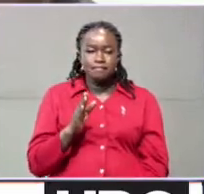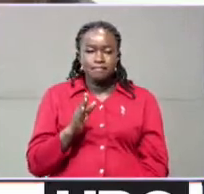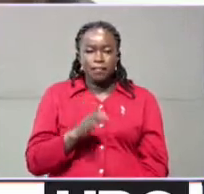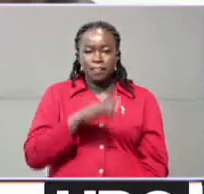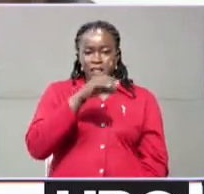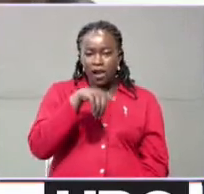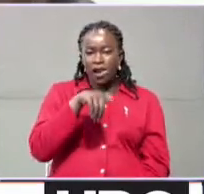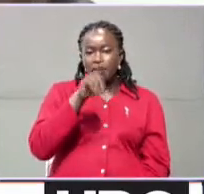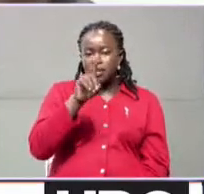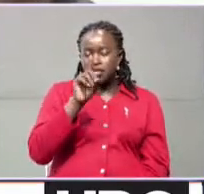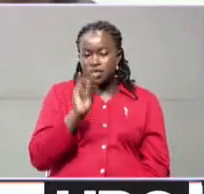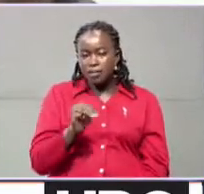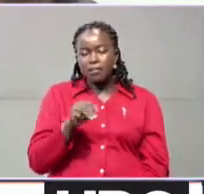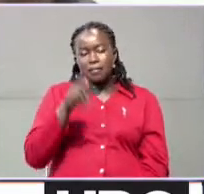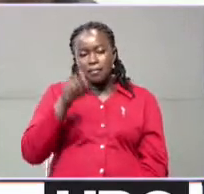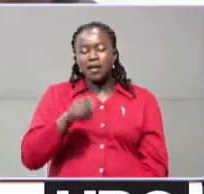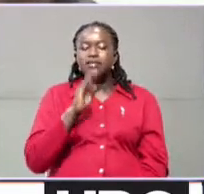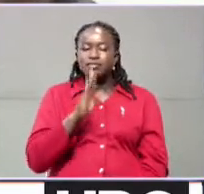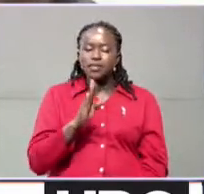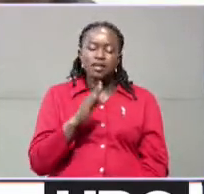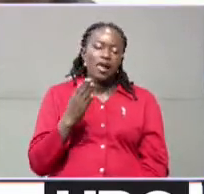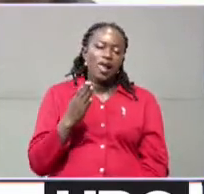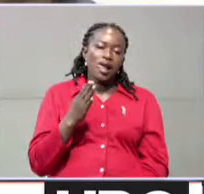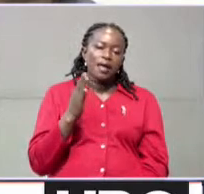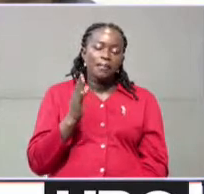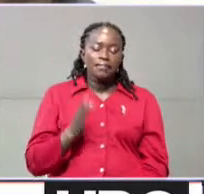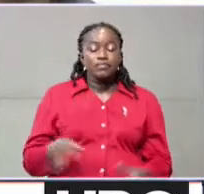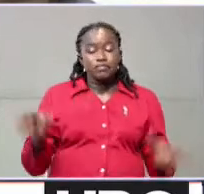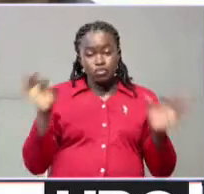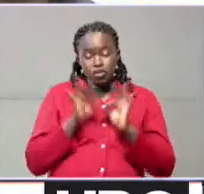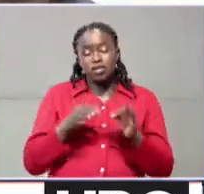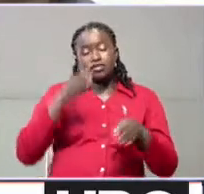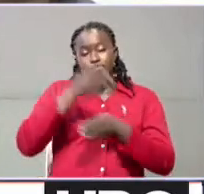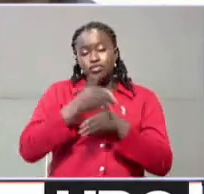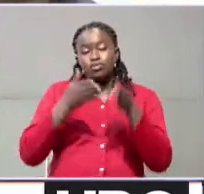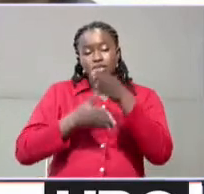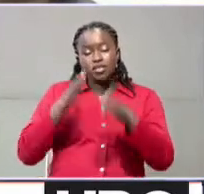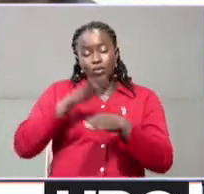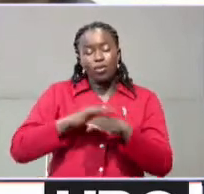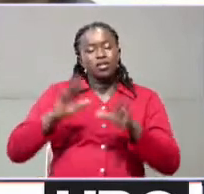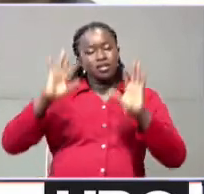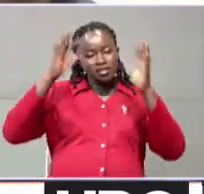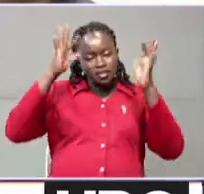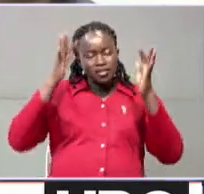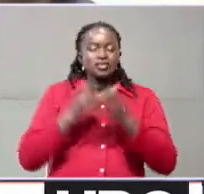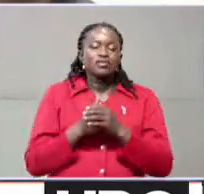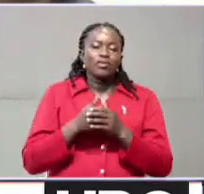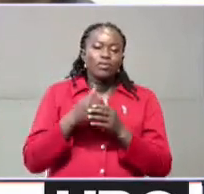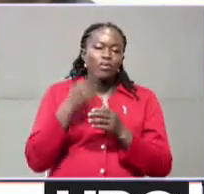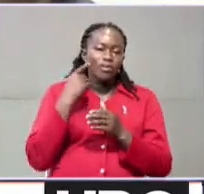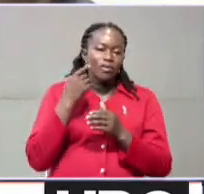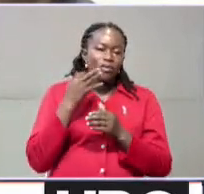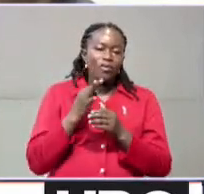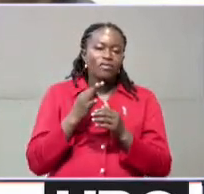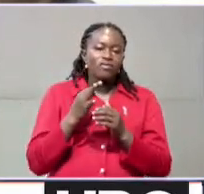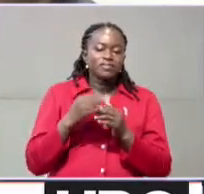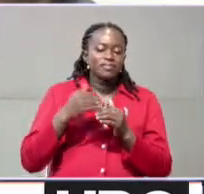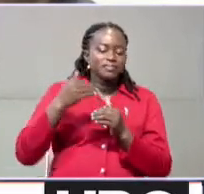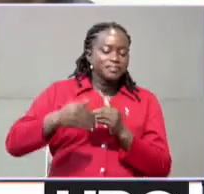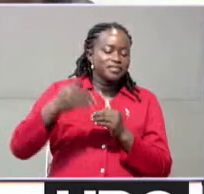pms will be incremental building on the success of the preceding development